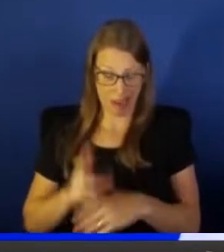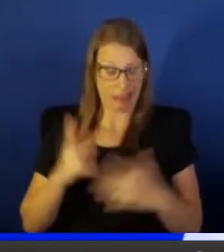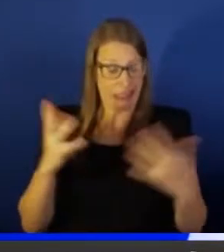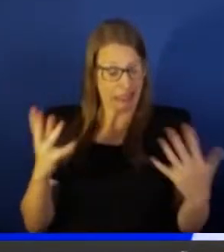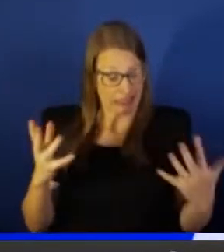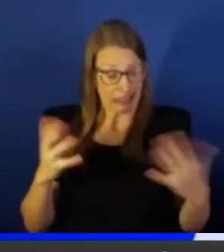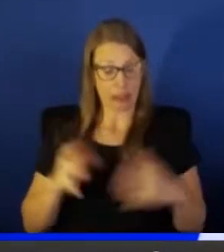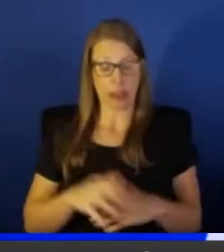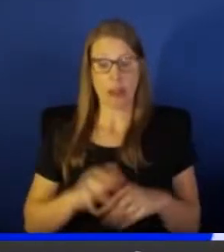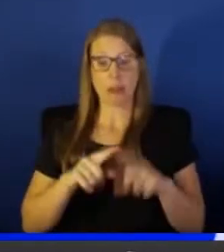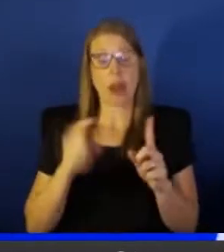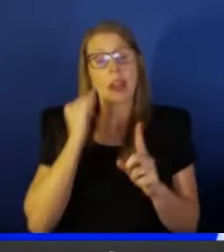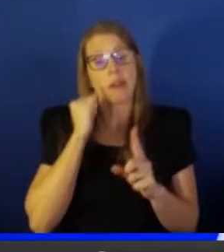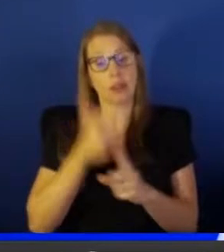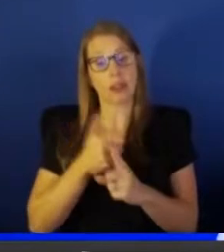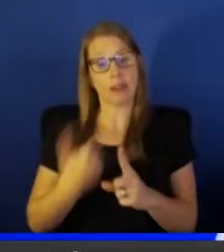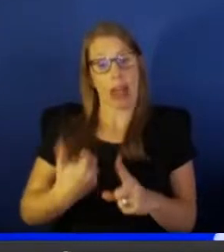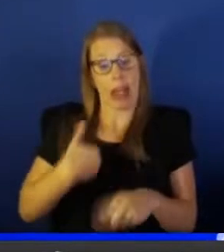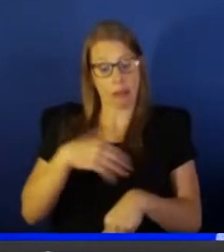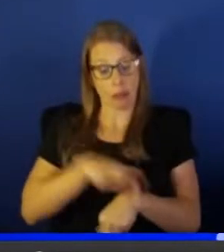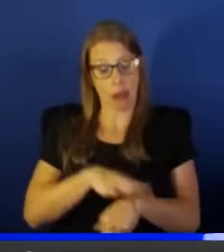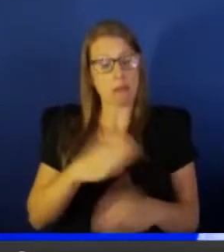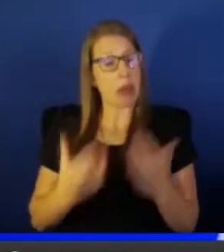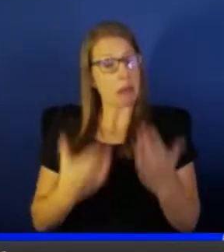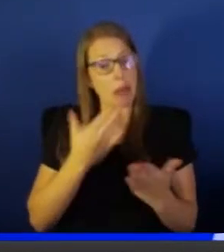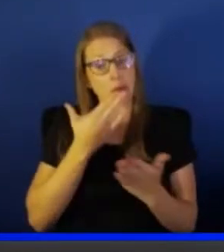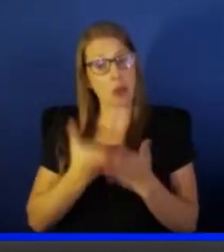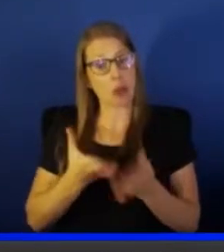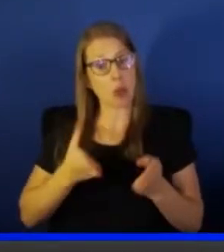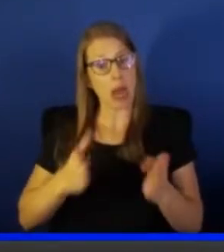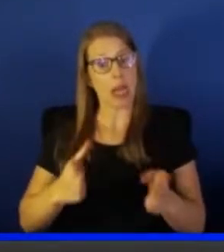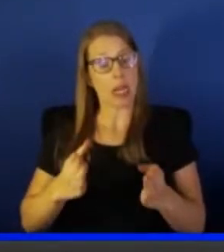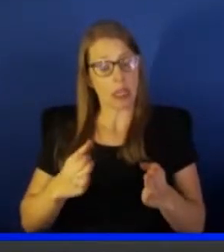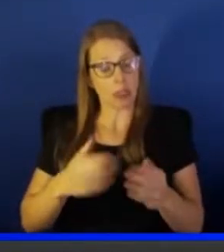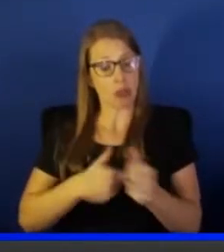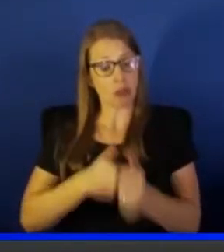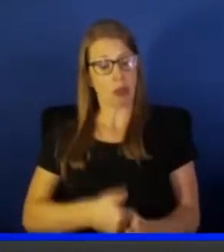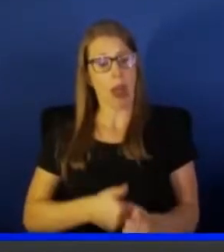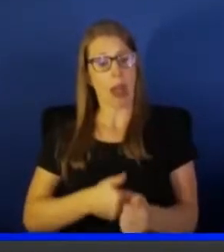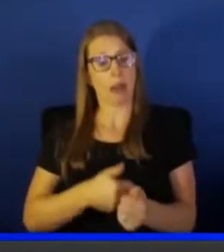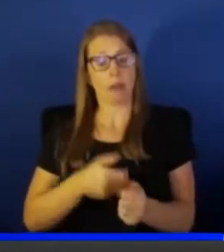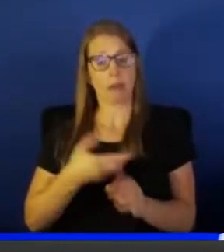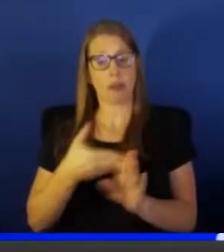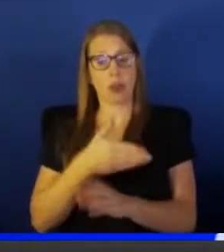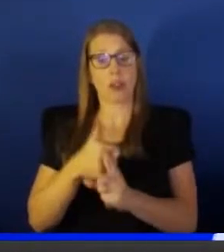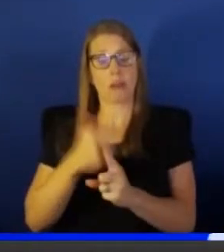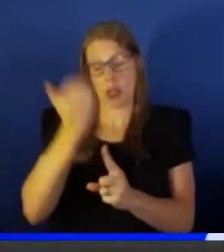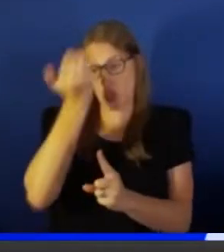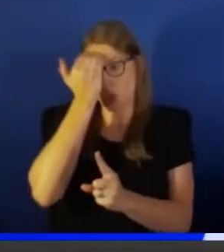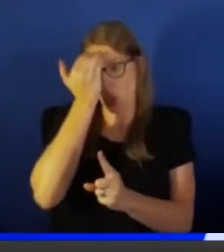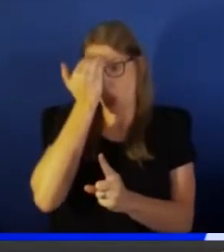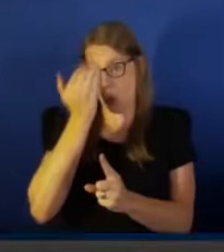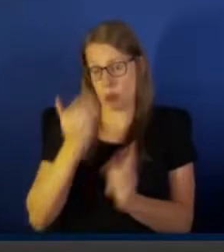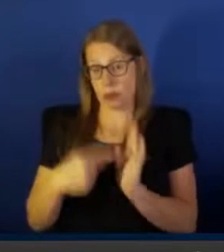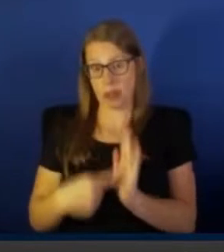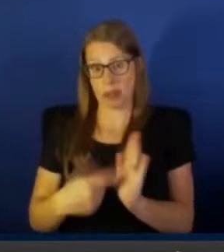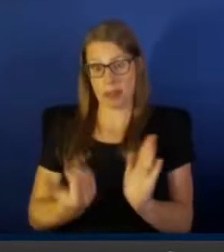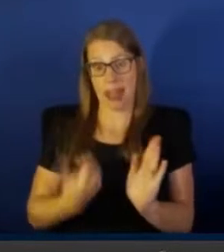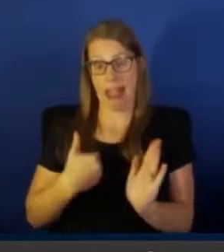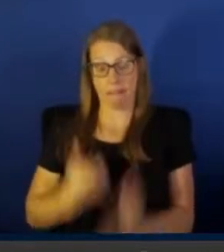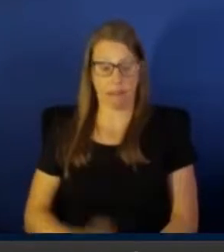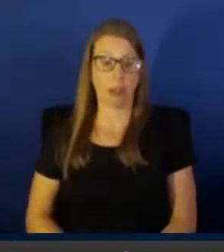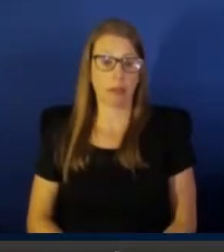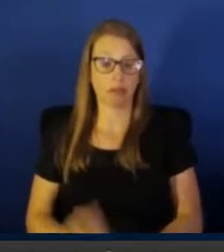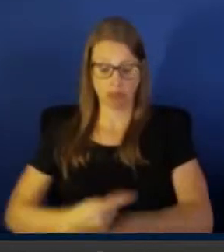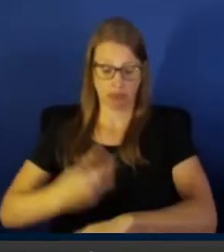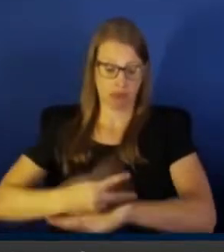one of those bracelets, maybe it is a way to track before you actually can feel or know symptoms, maybe 1 to 2 days before that. So. What about